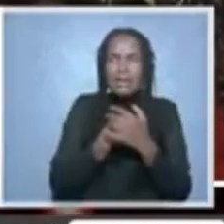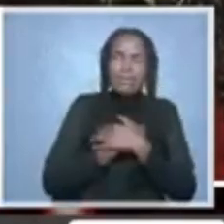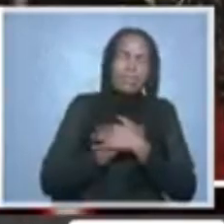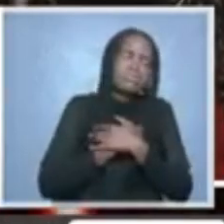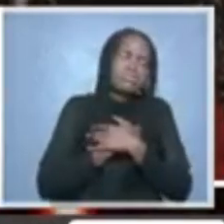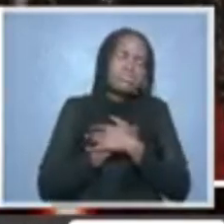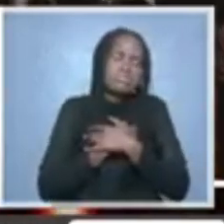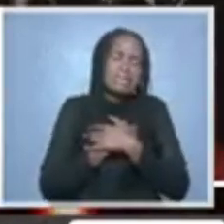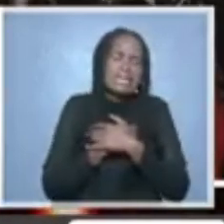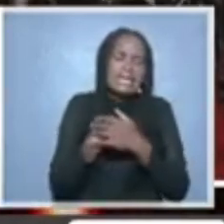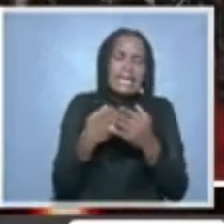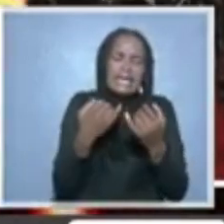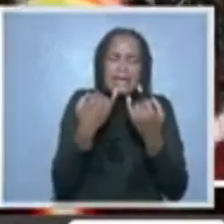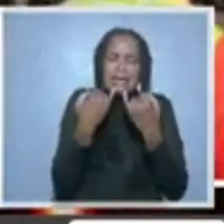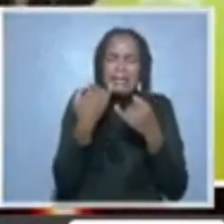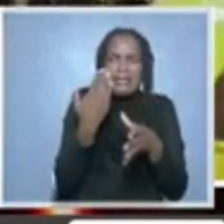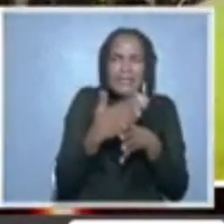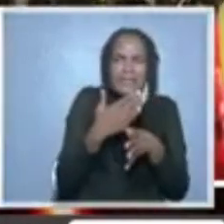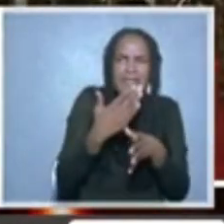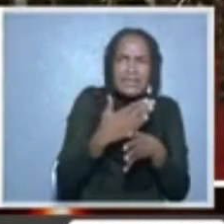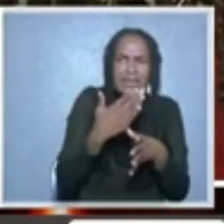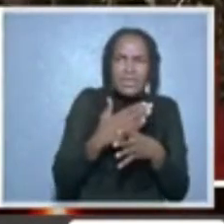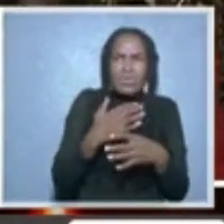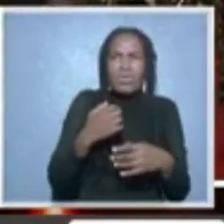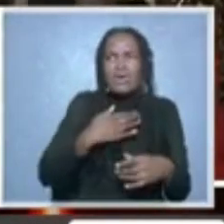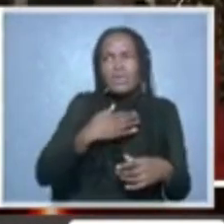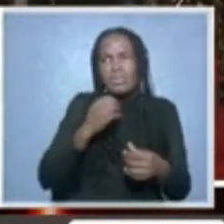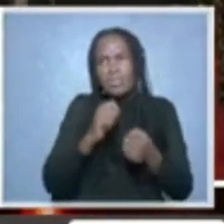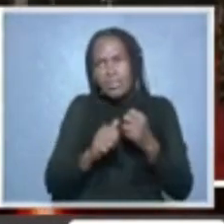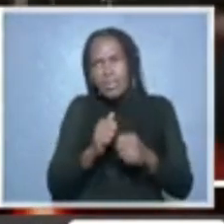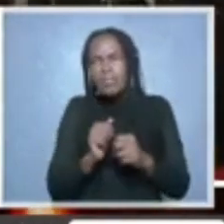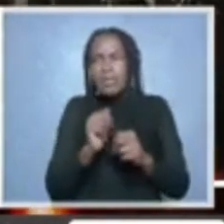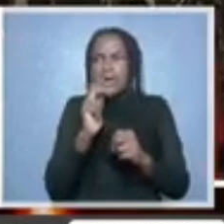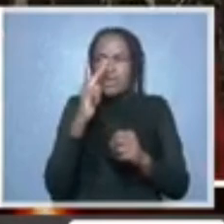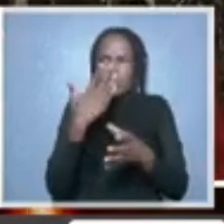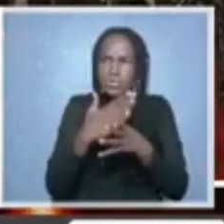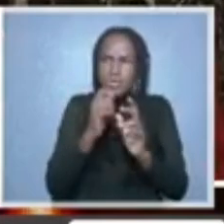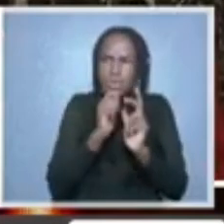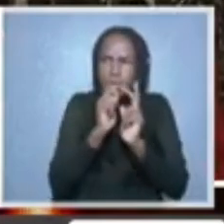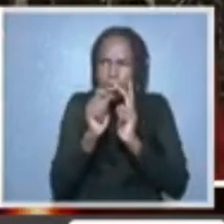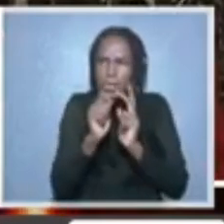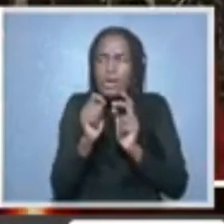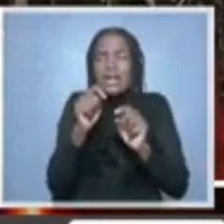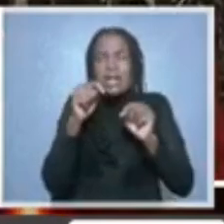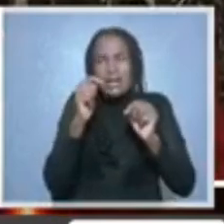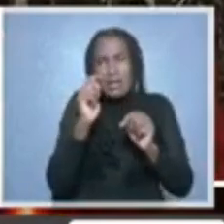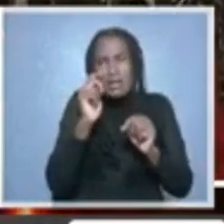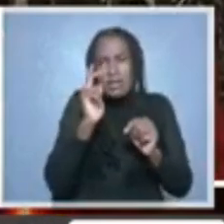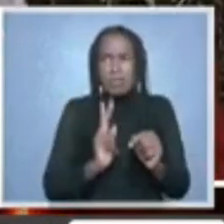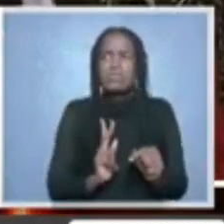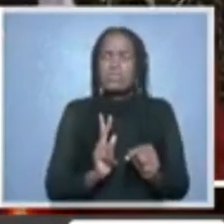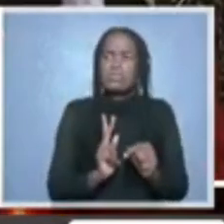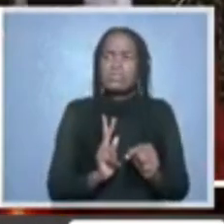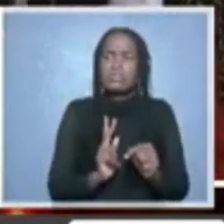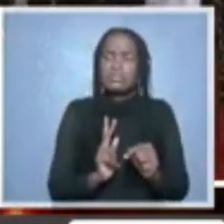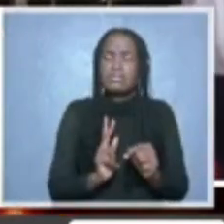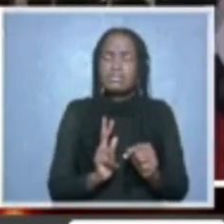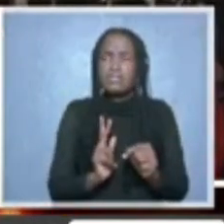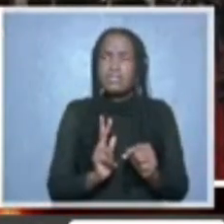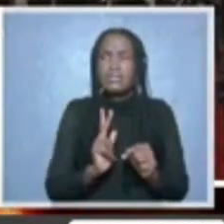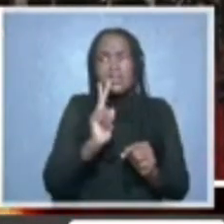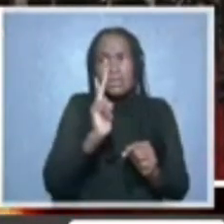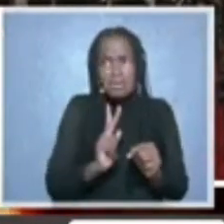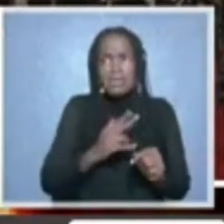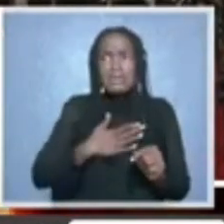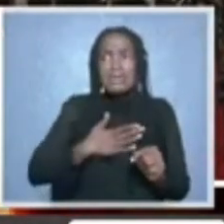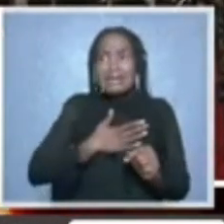in terms of what you need to feel. And part of what she was saying is that we are just human beings as well. So